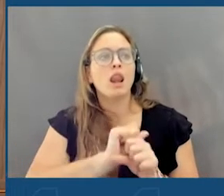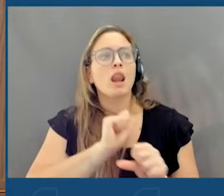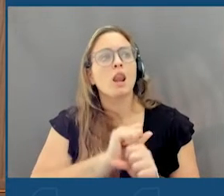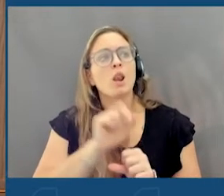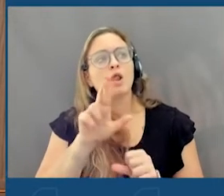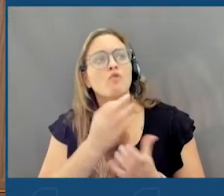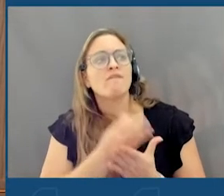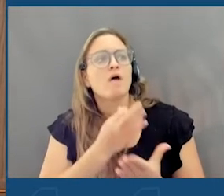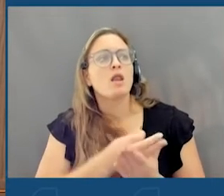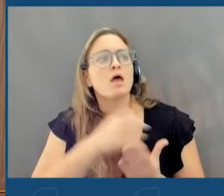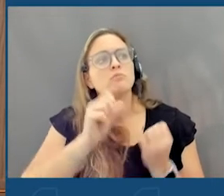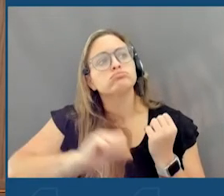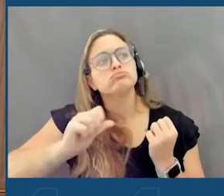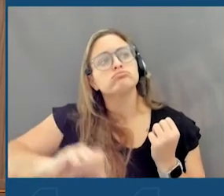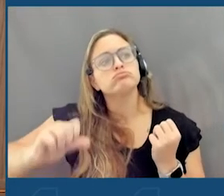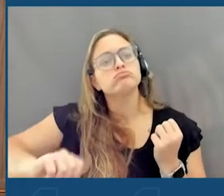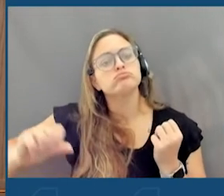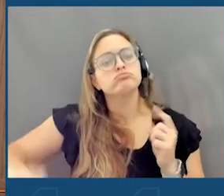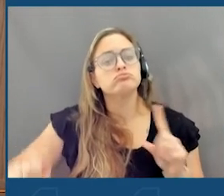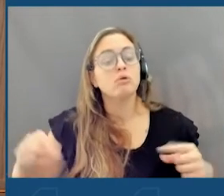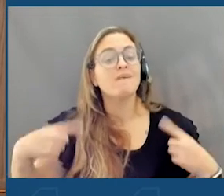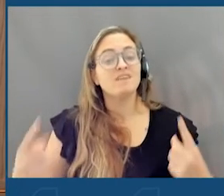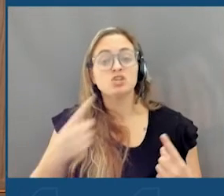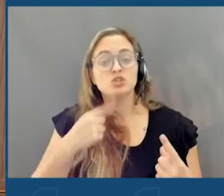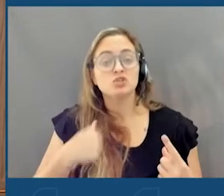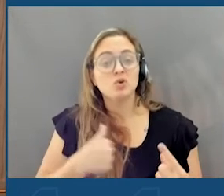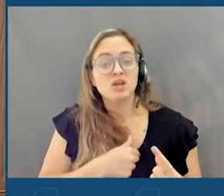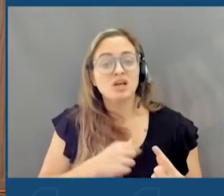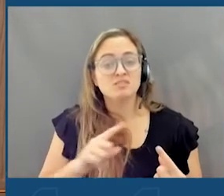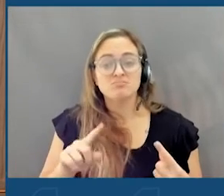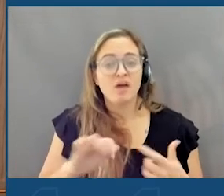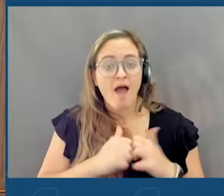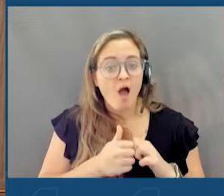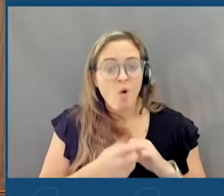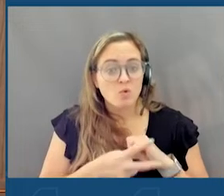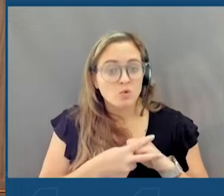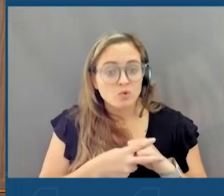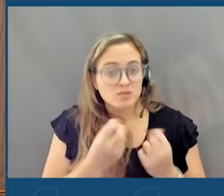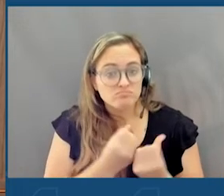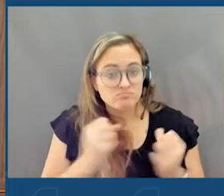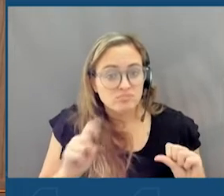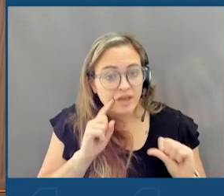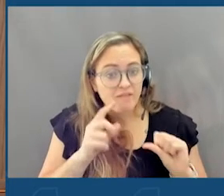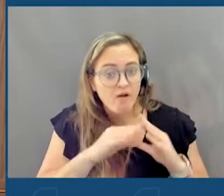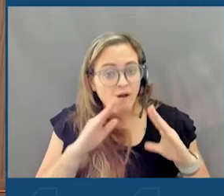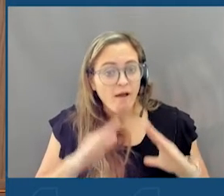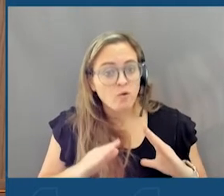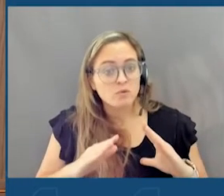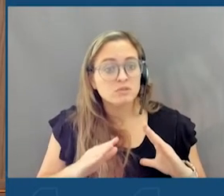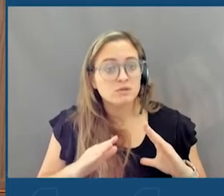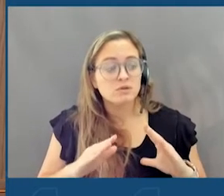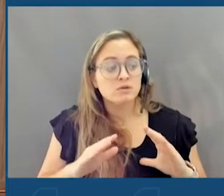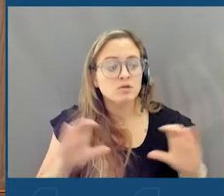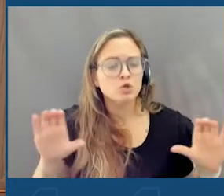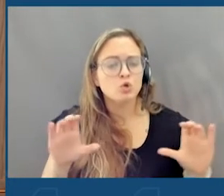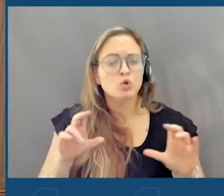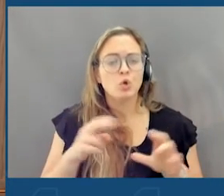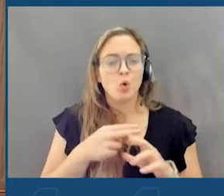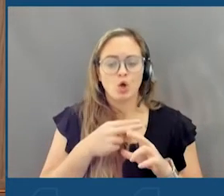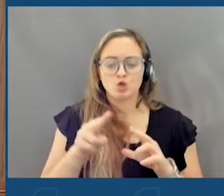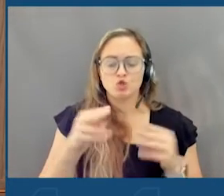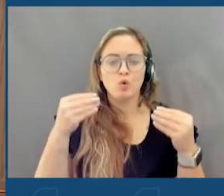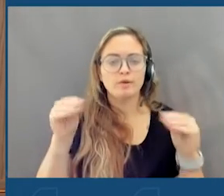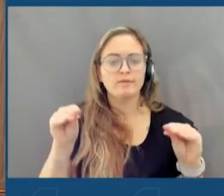refinance. Eventually, we were told the only way to save our whole house would be to do a short sale on